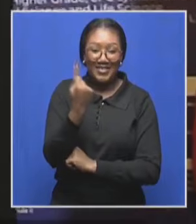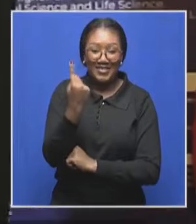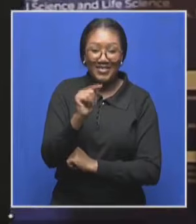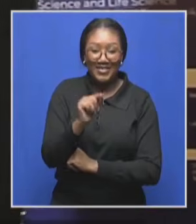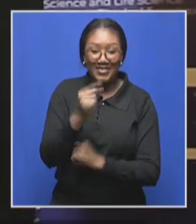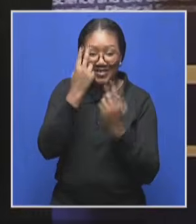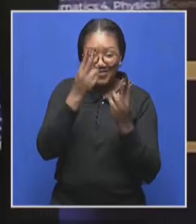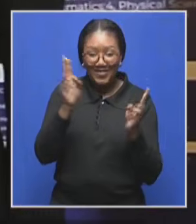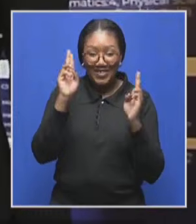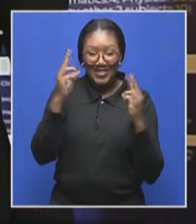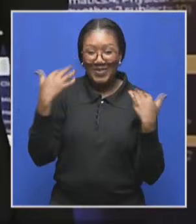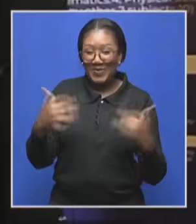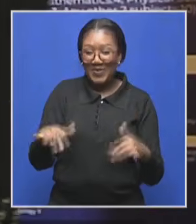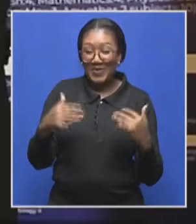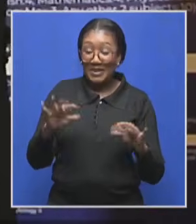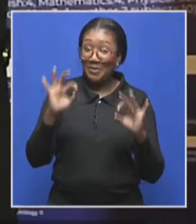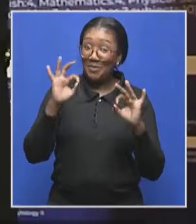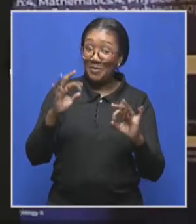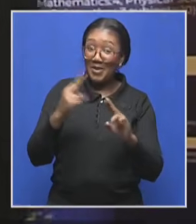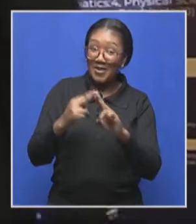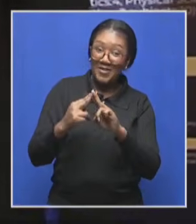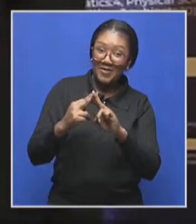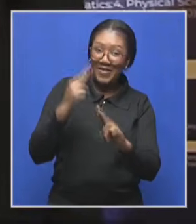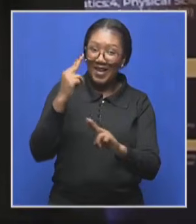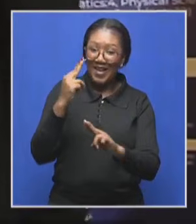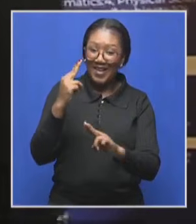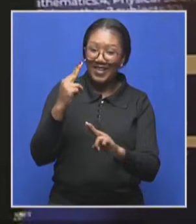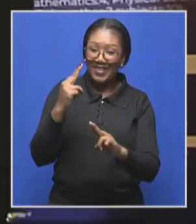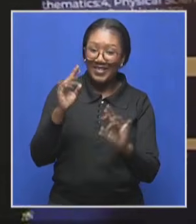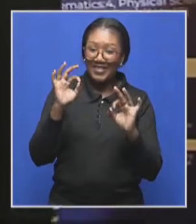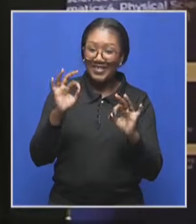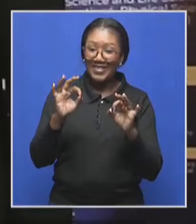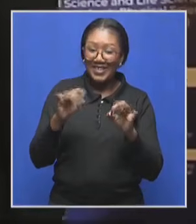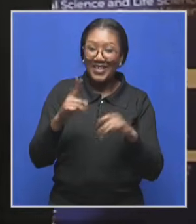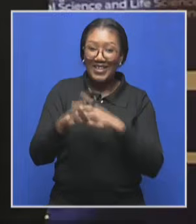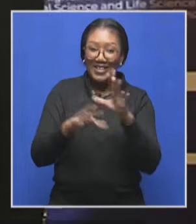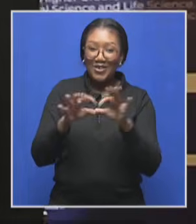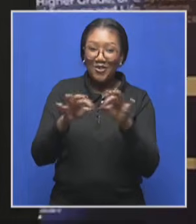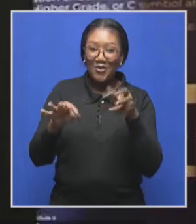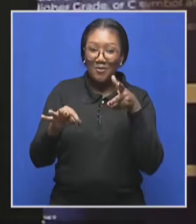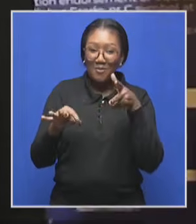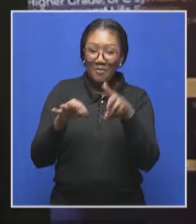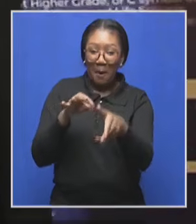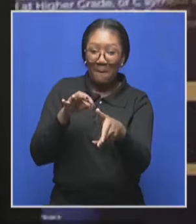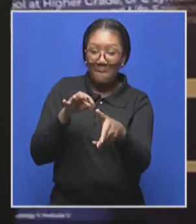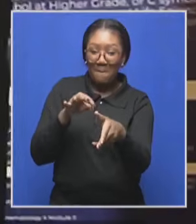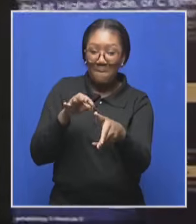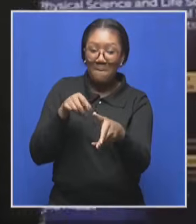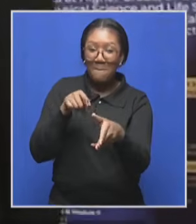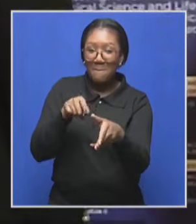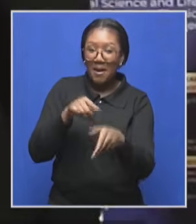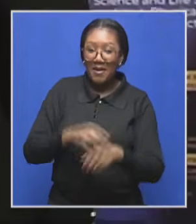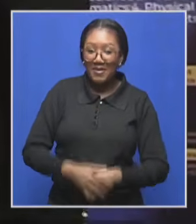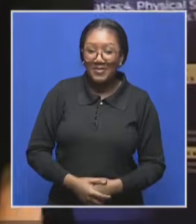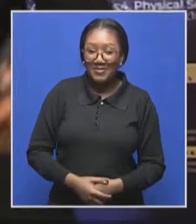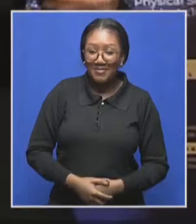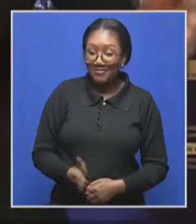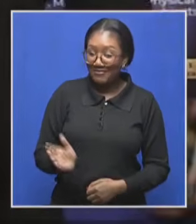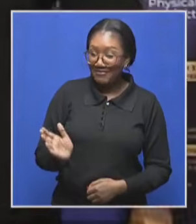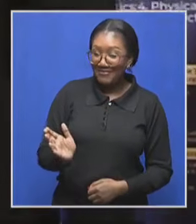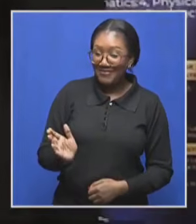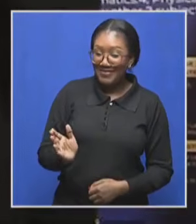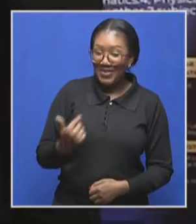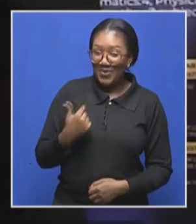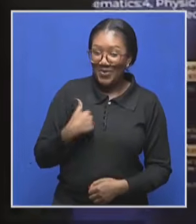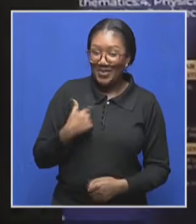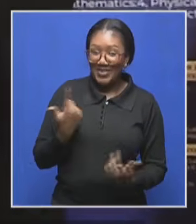officially officiate and oversee the ceremony and, open it for us with the ribbon cutting ceremony. Prof, I think without further ado, whilst